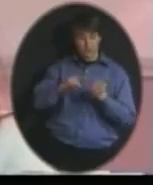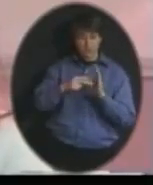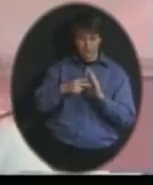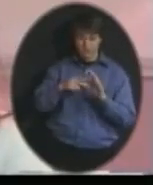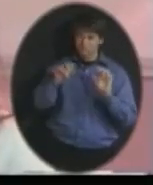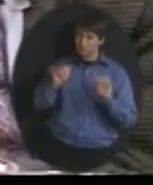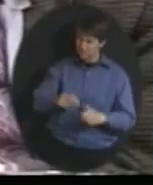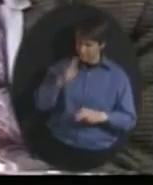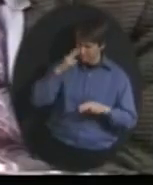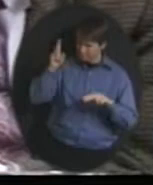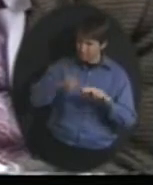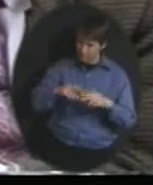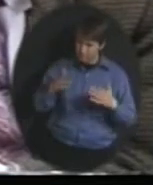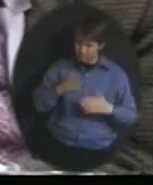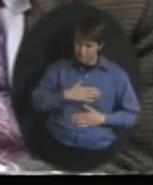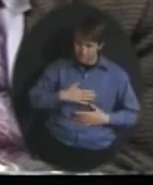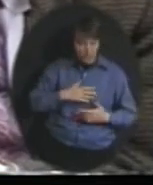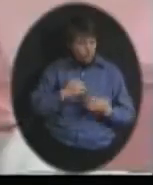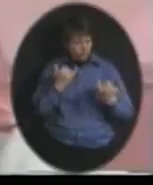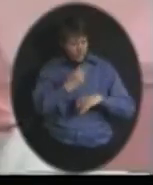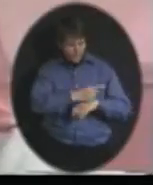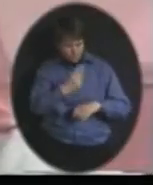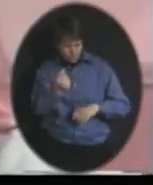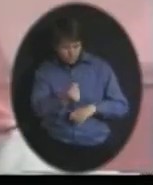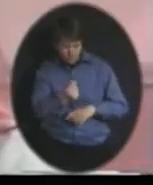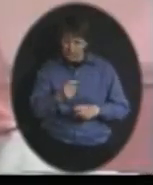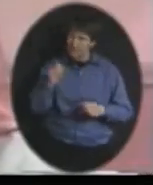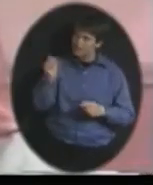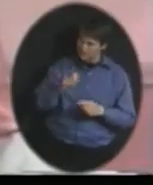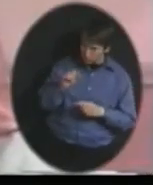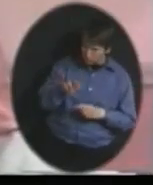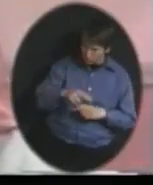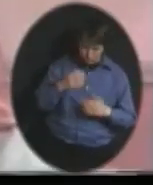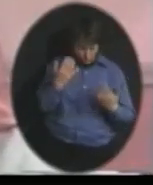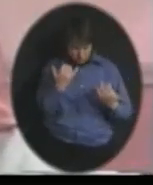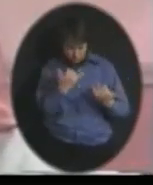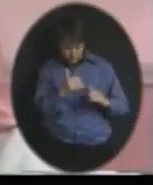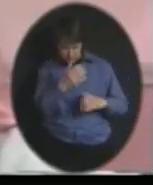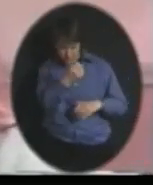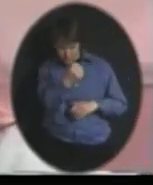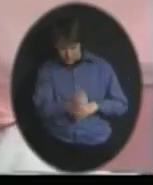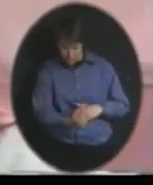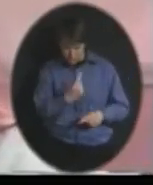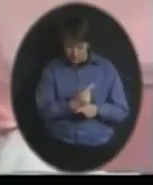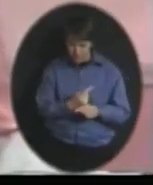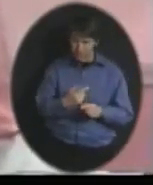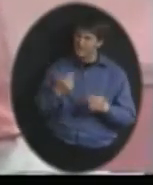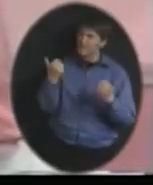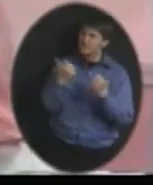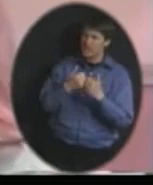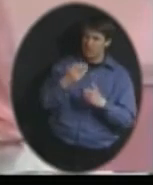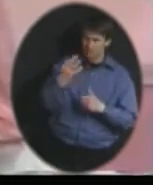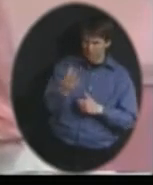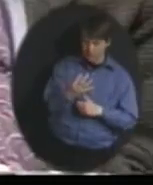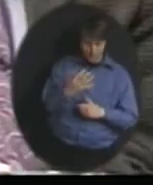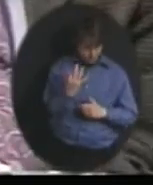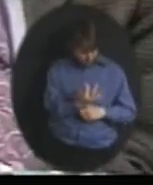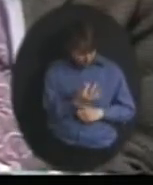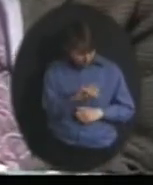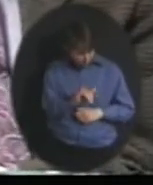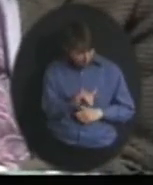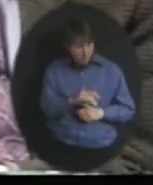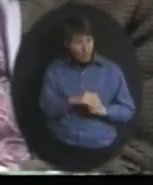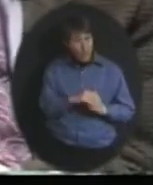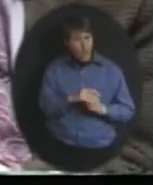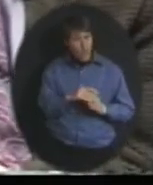have fun. This is Tuesday. Yes, sir. You play Saturdays, right? I have a game on Friday. Friday.